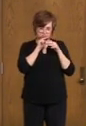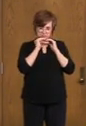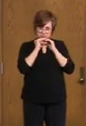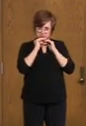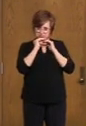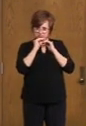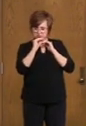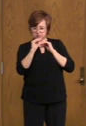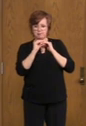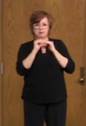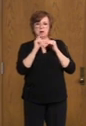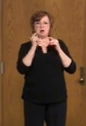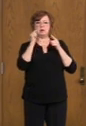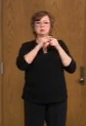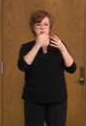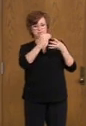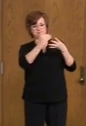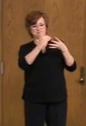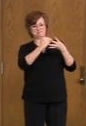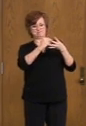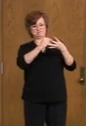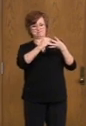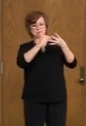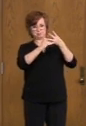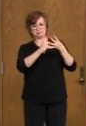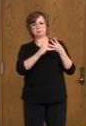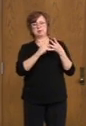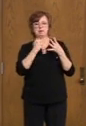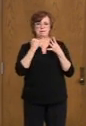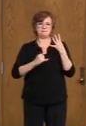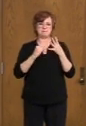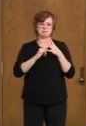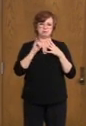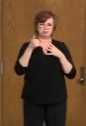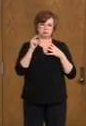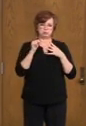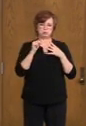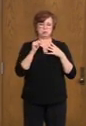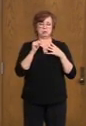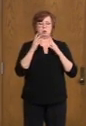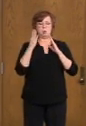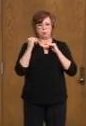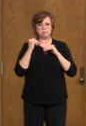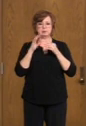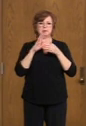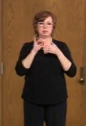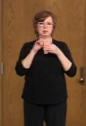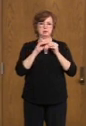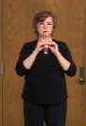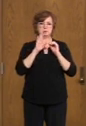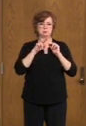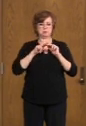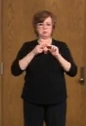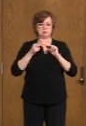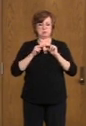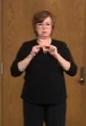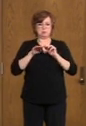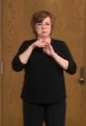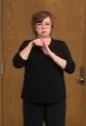month in anticipation that they would be successful in these days as they were throughout the